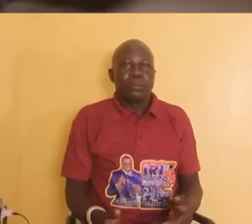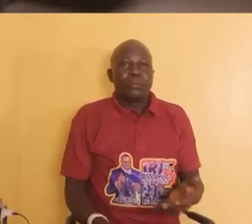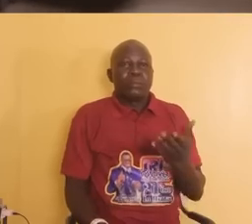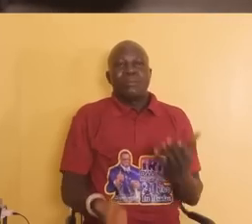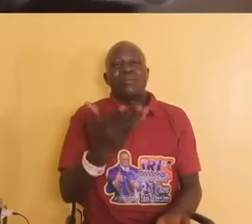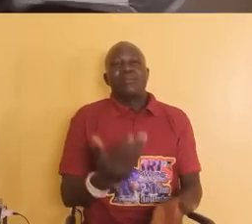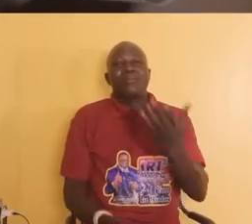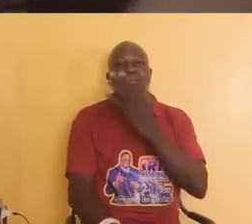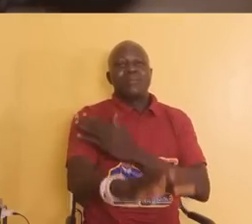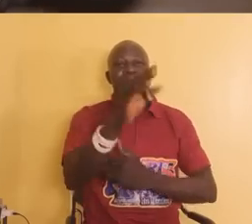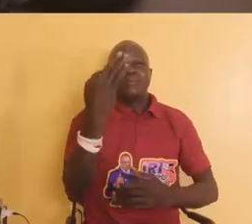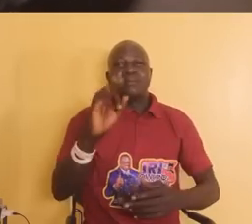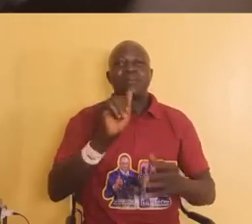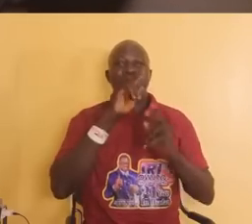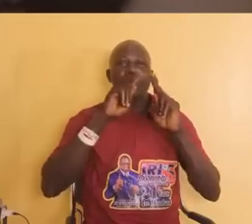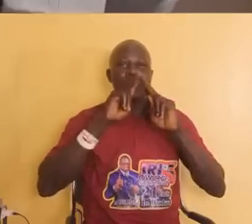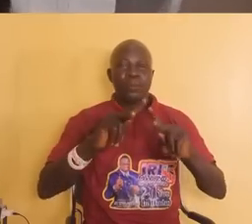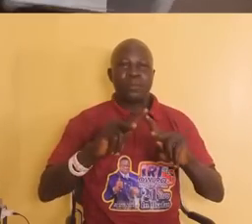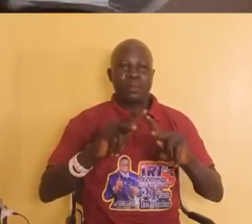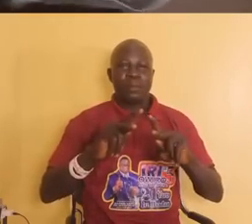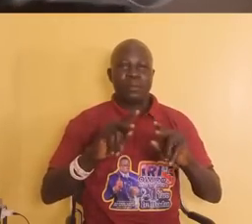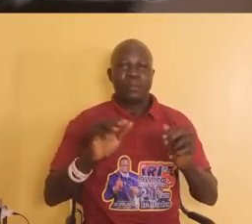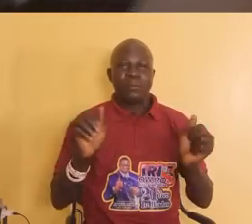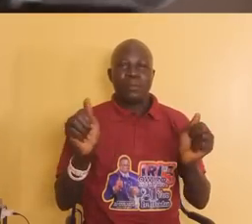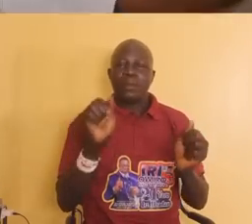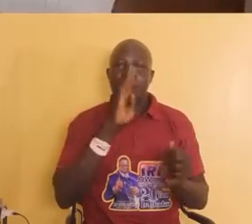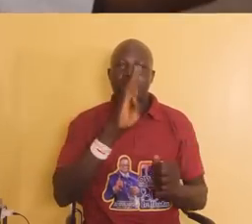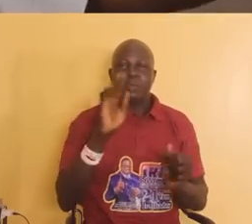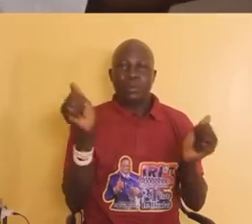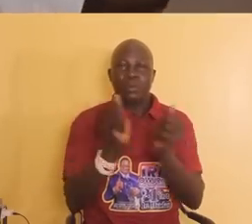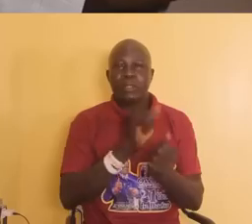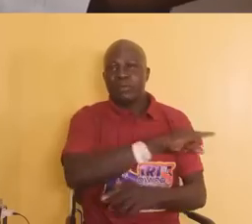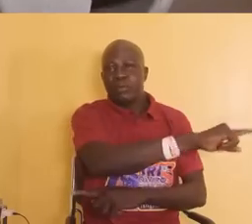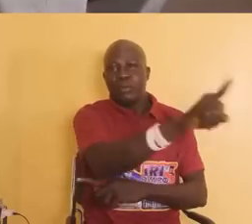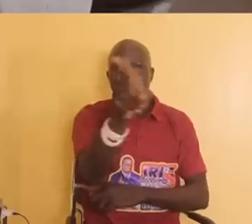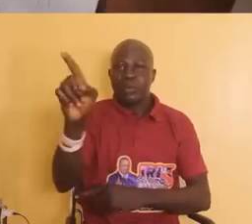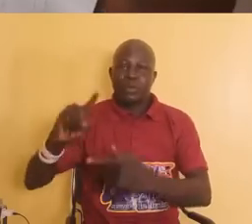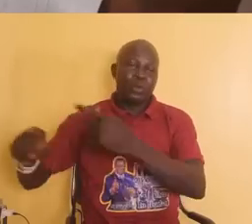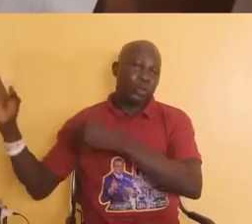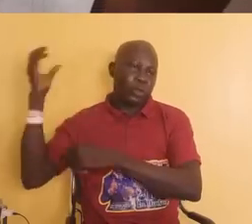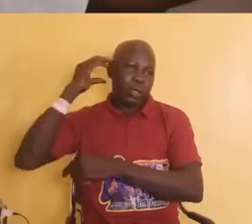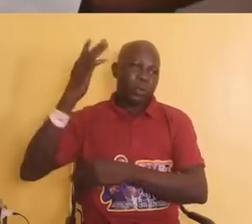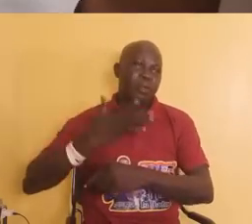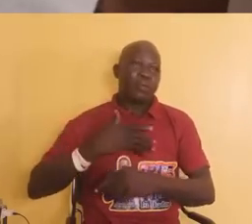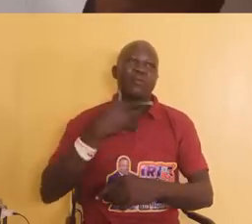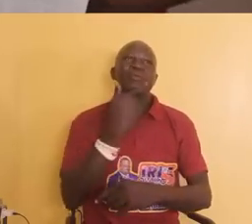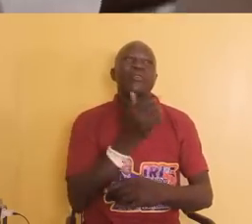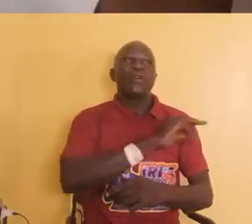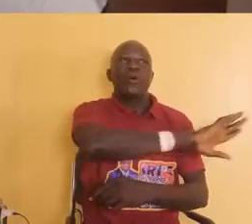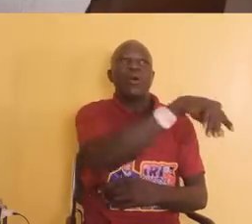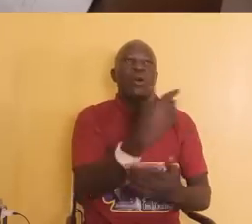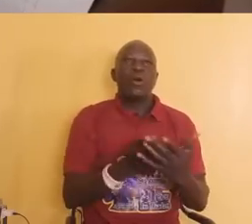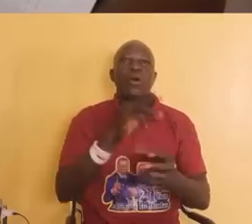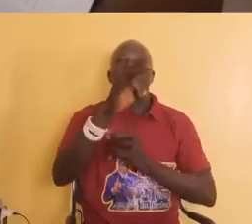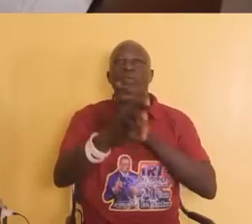olorun alaafia the god of peace yo wa pelu gbogbo eniyan be with everyone gbogbo ohun me that is hearing my voice jate